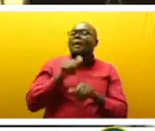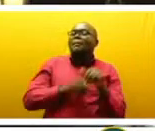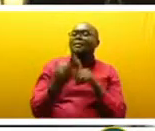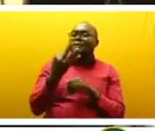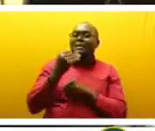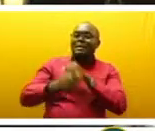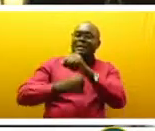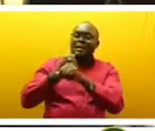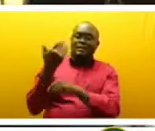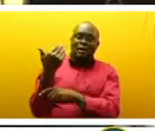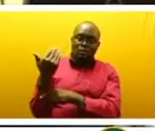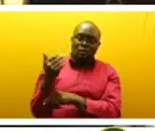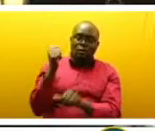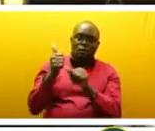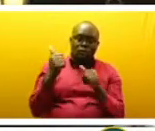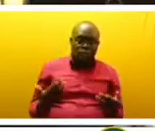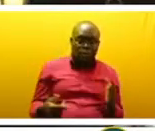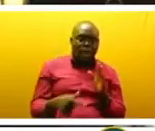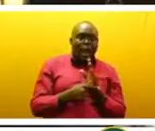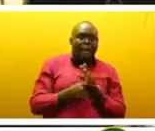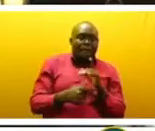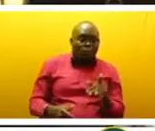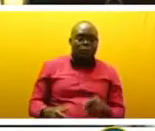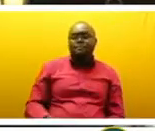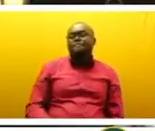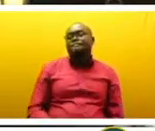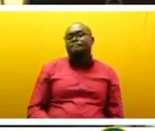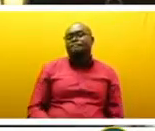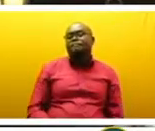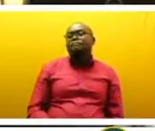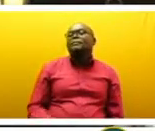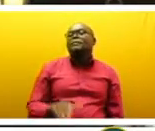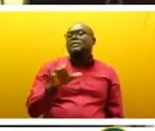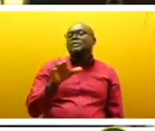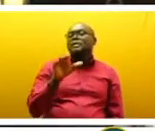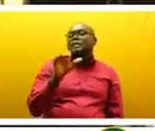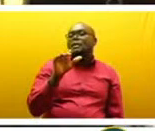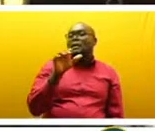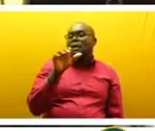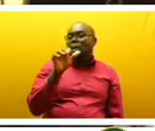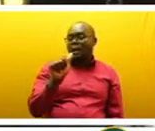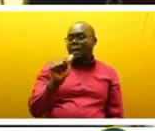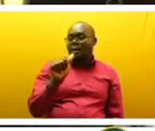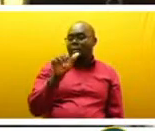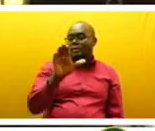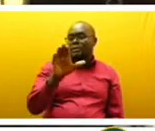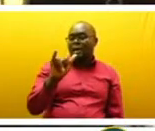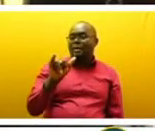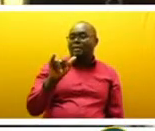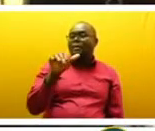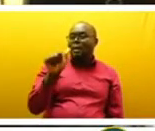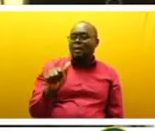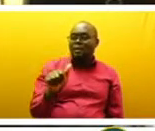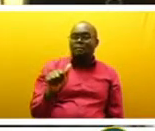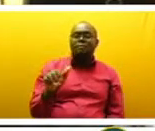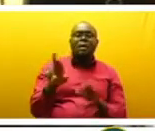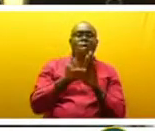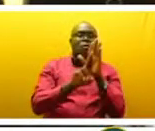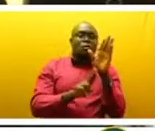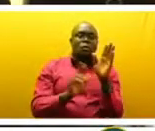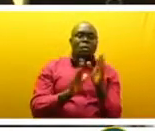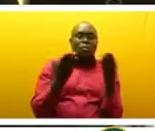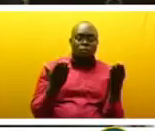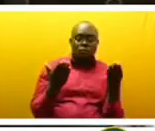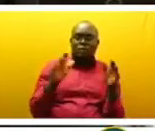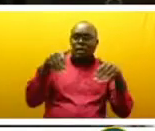ago, which is called the CIA Rulebook on Disruption of Organizations.